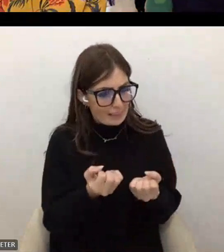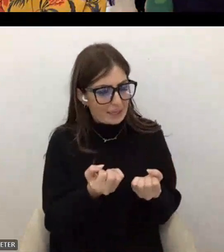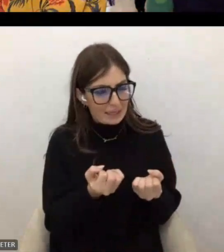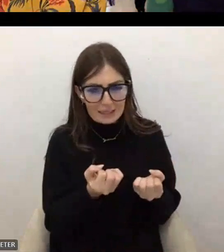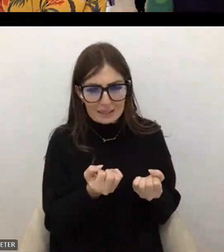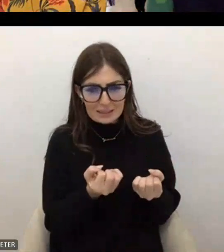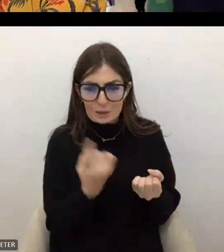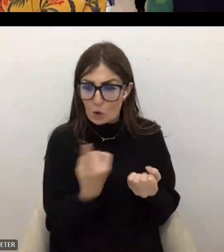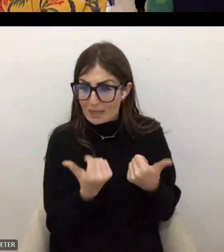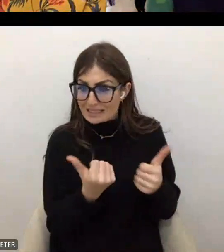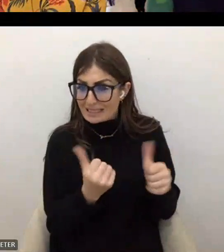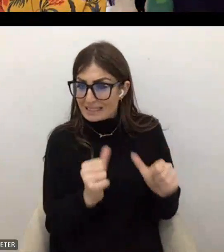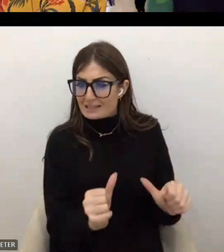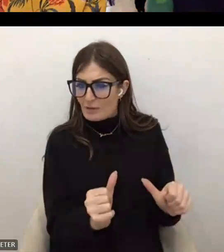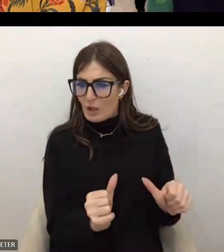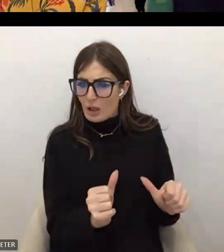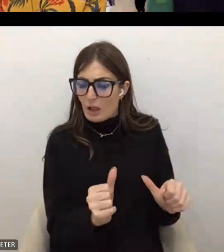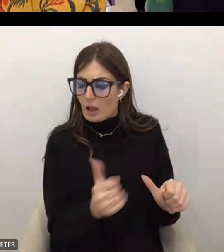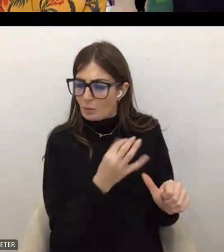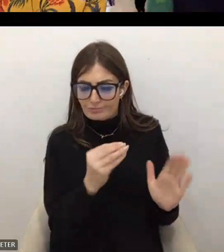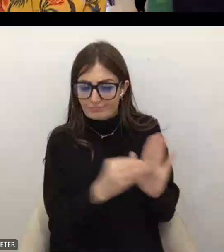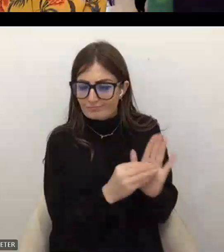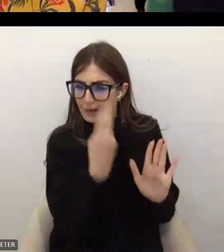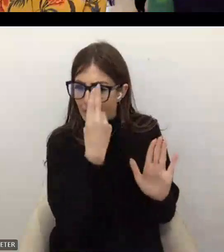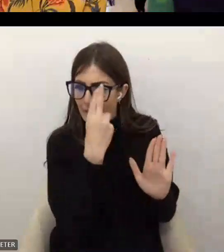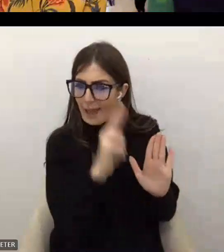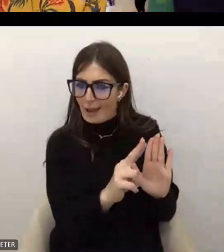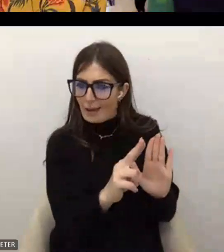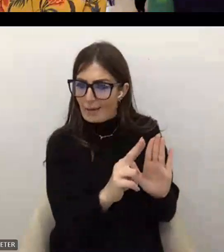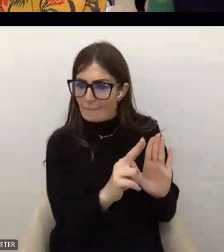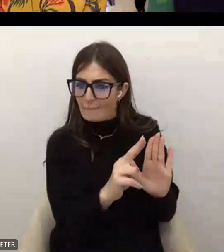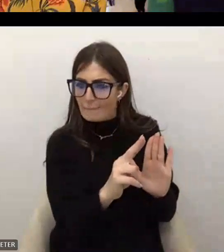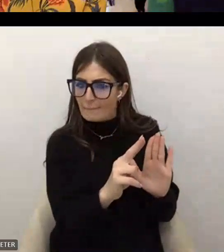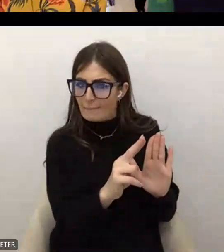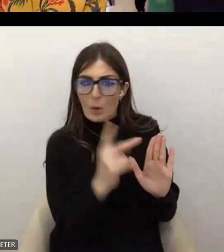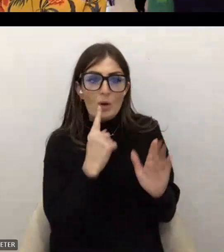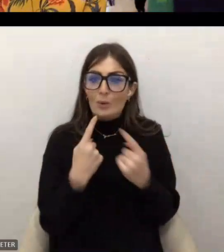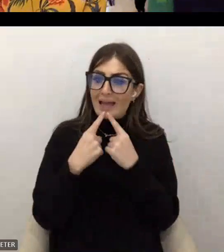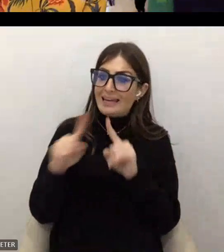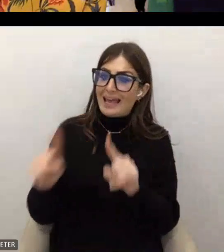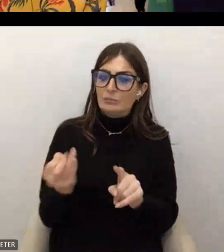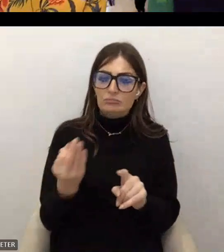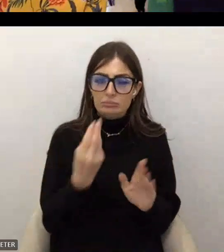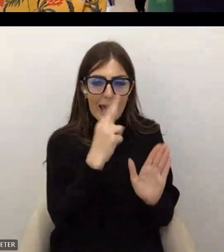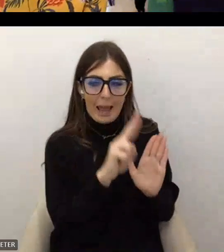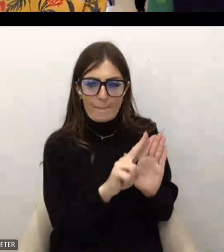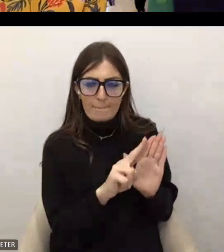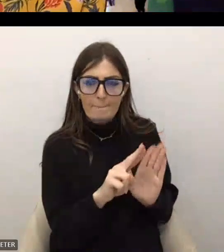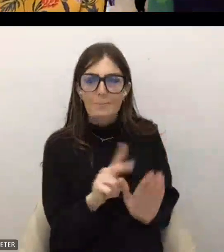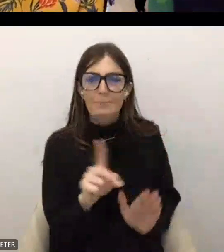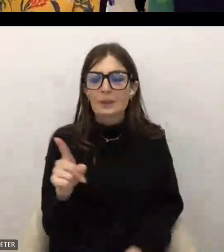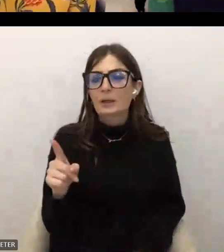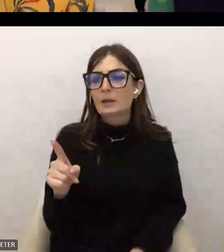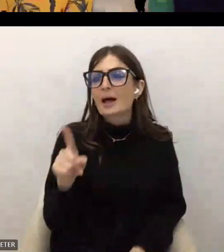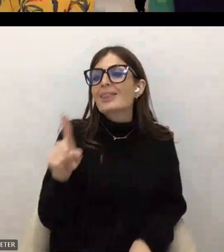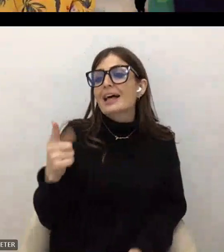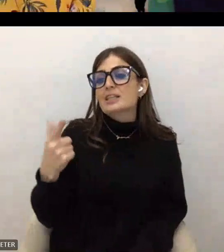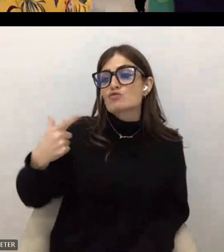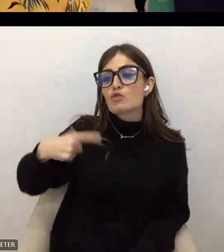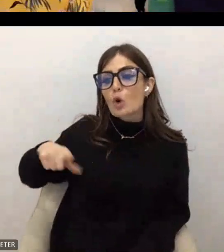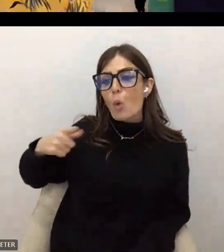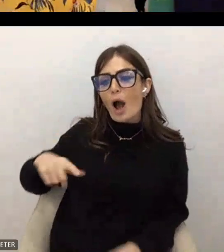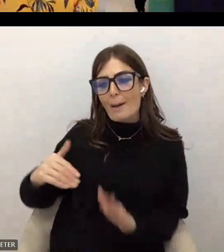are successful in the funding when we announce the funding. That's a requirement